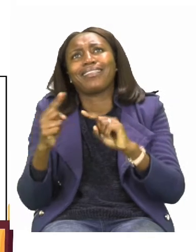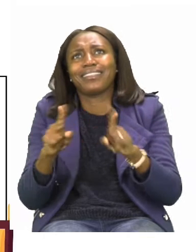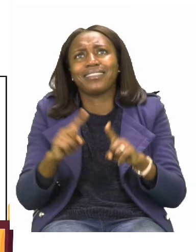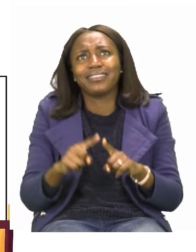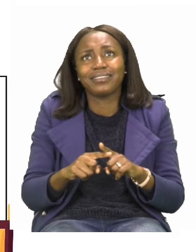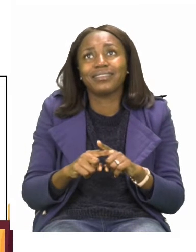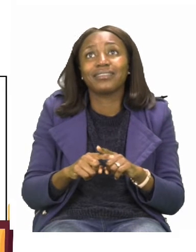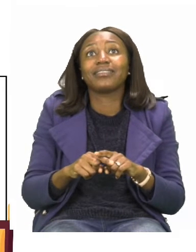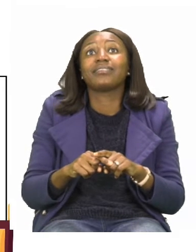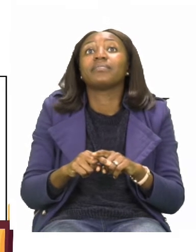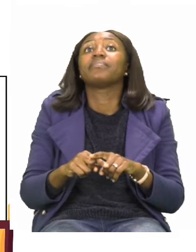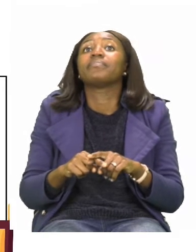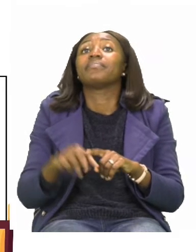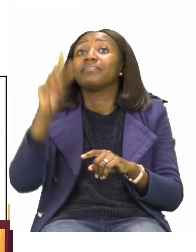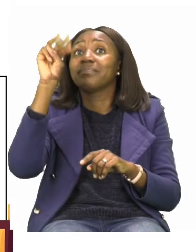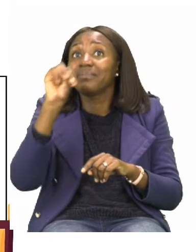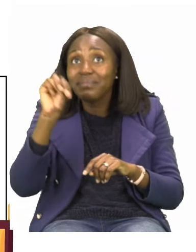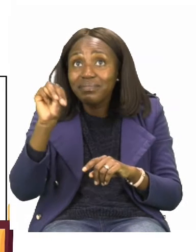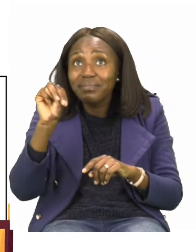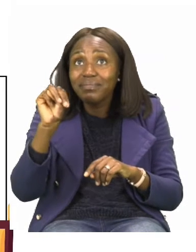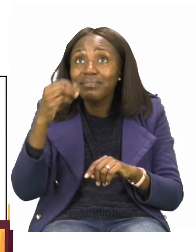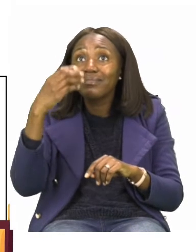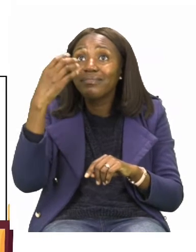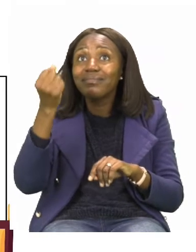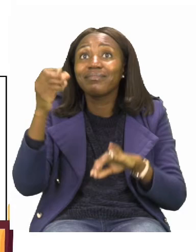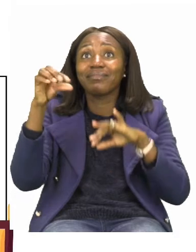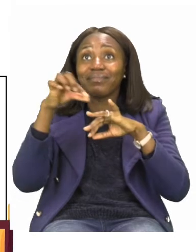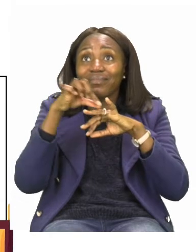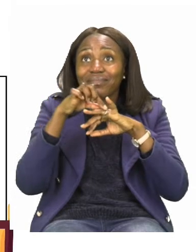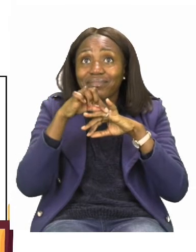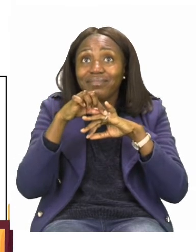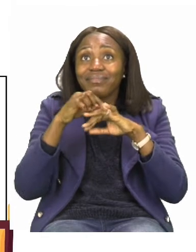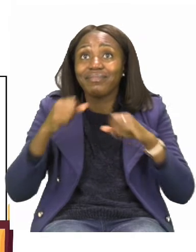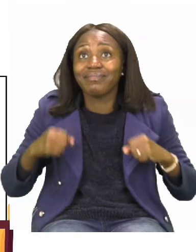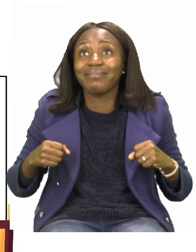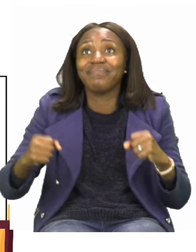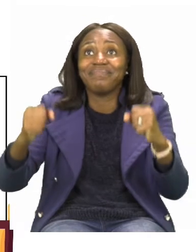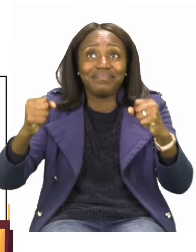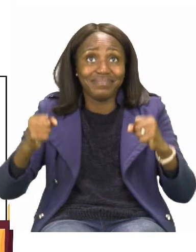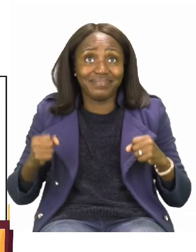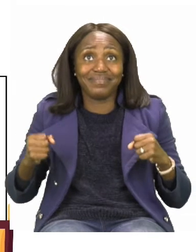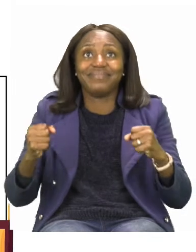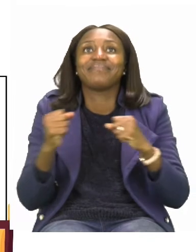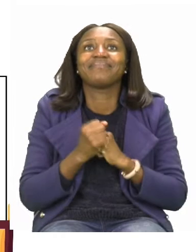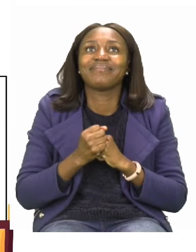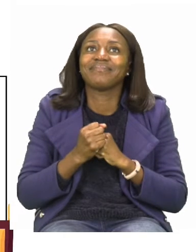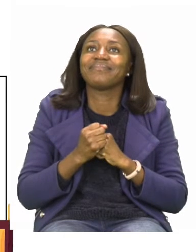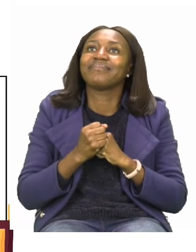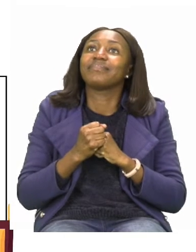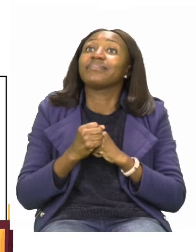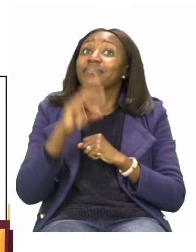Ming got a ring and a swing.